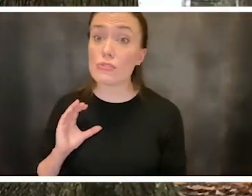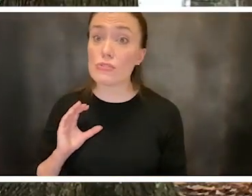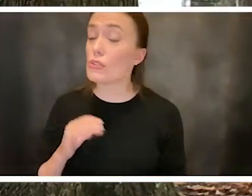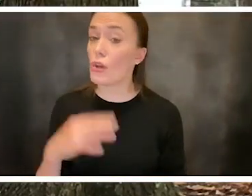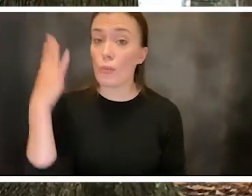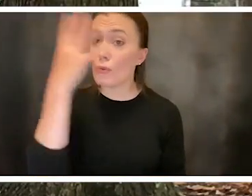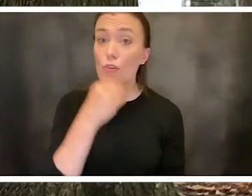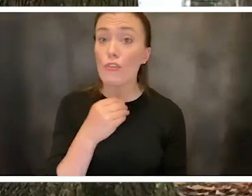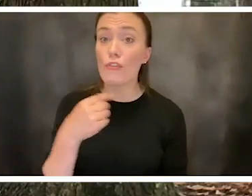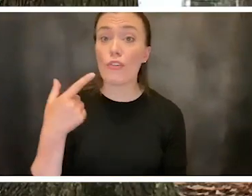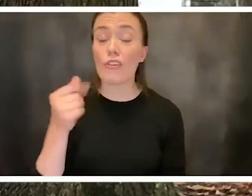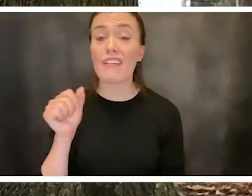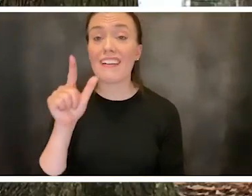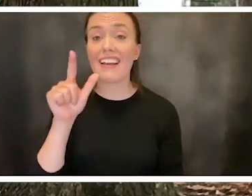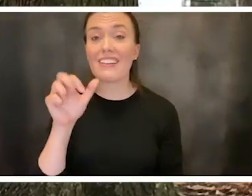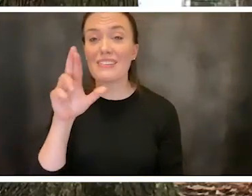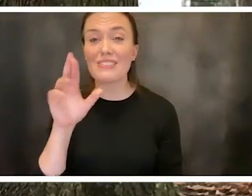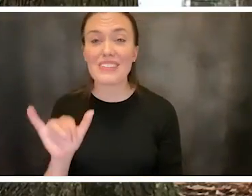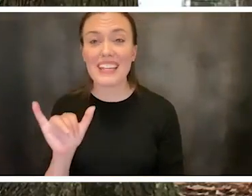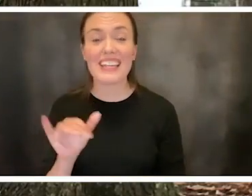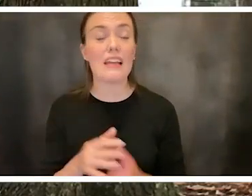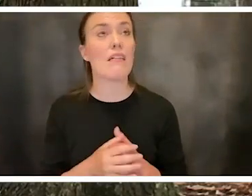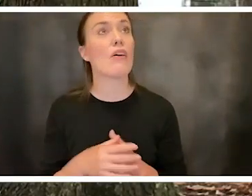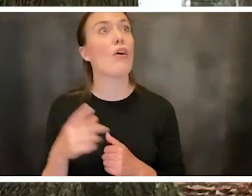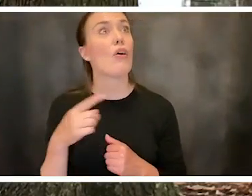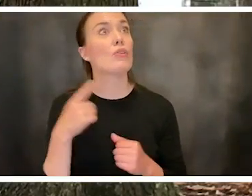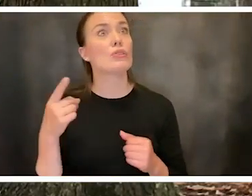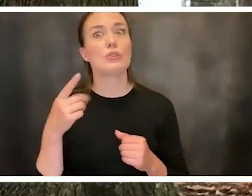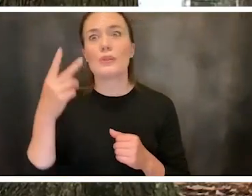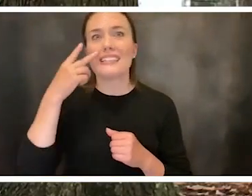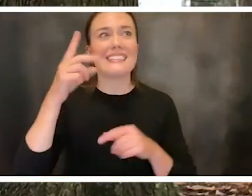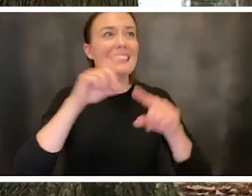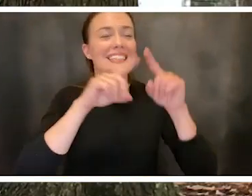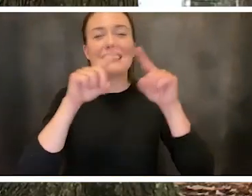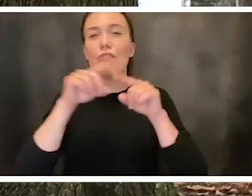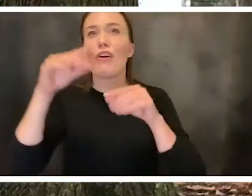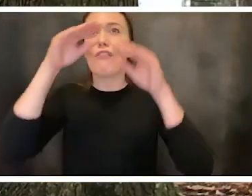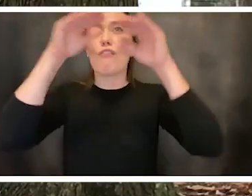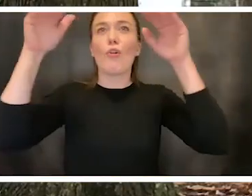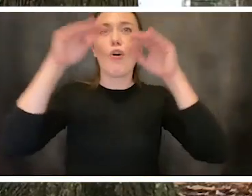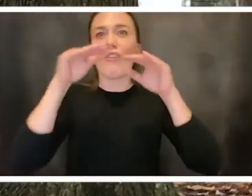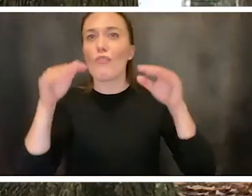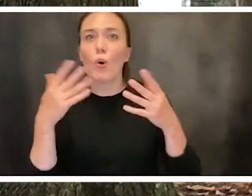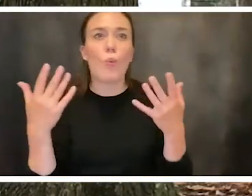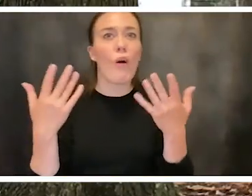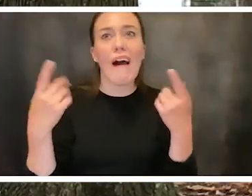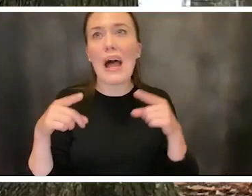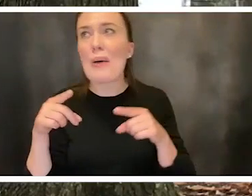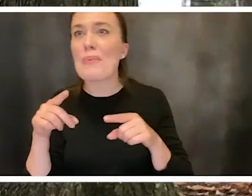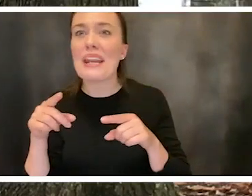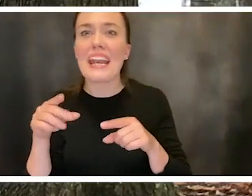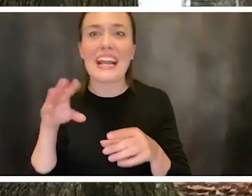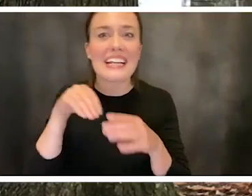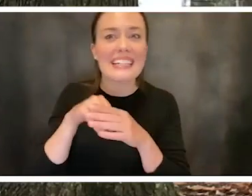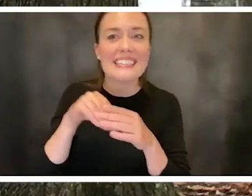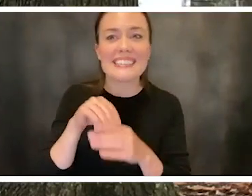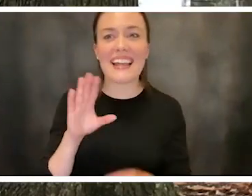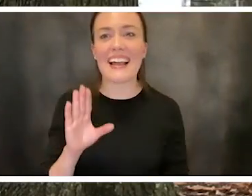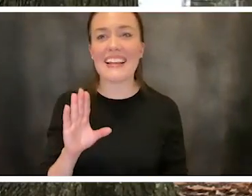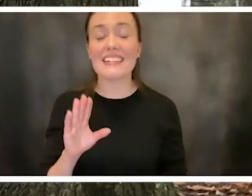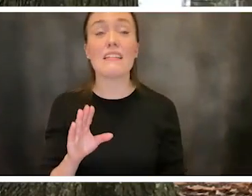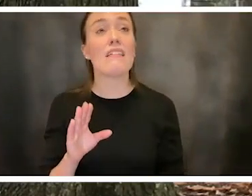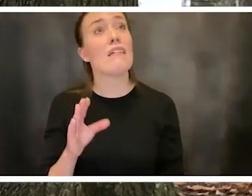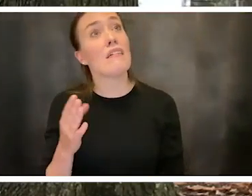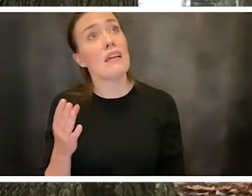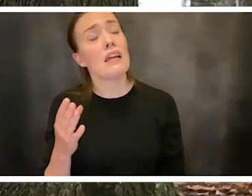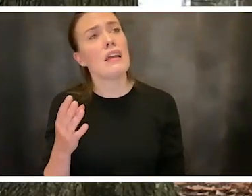to step in yeah. and see what they're doing. And you can go up in the upper floors and see what the kids are doing on the yeah. arts up. So that's oh, really great. Neat. But I'm going to have to pivot a little bit and